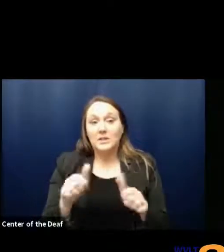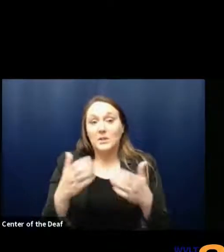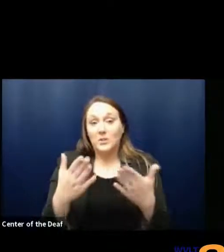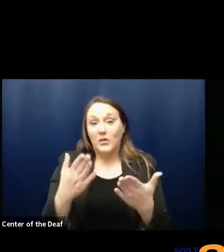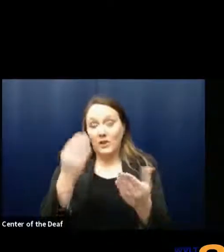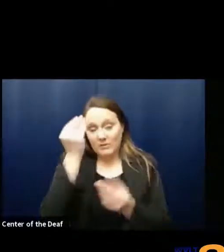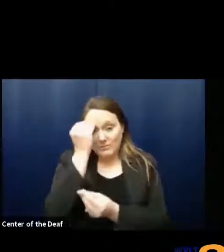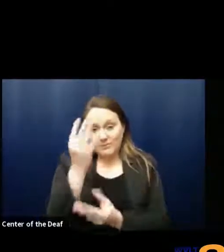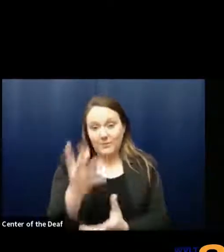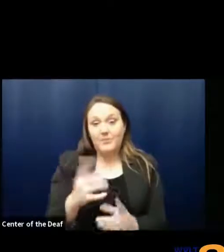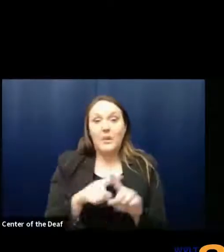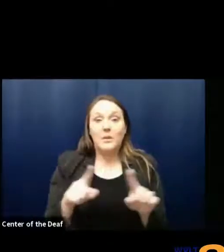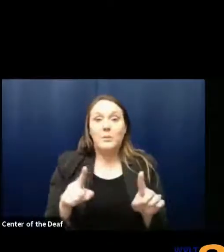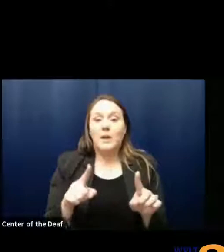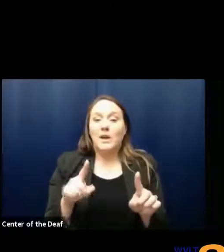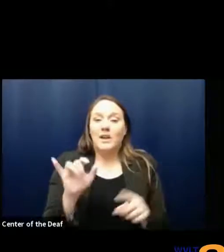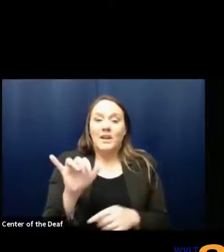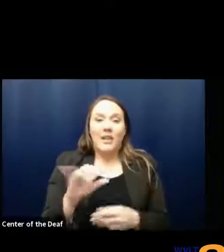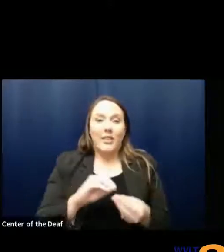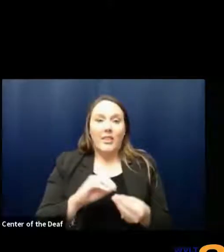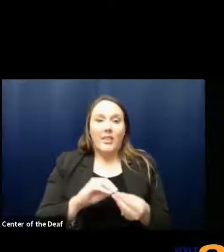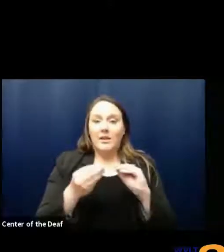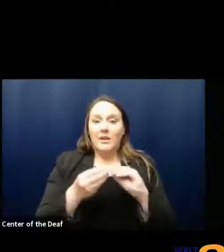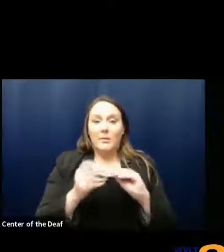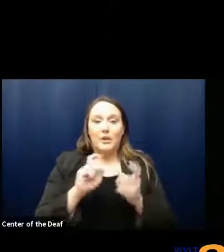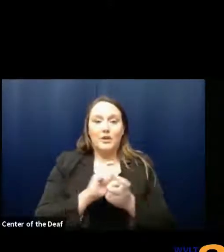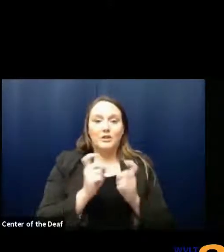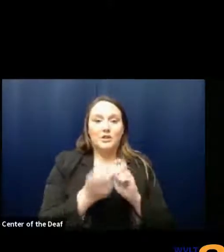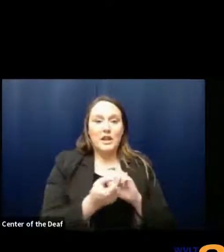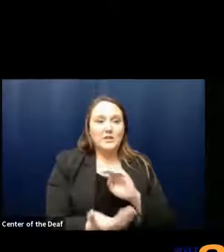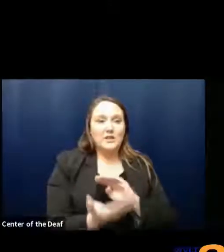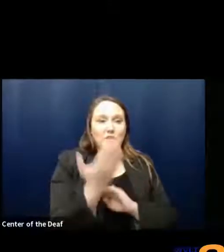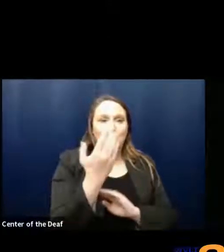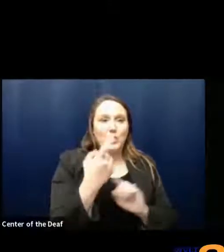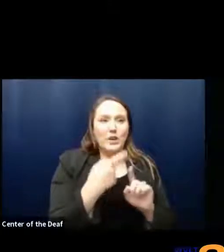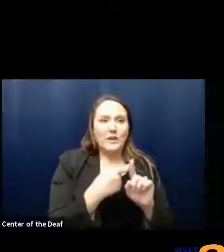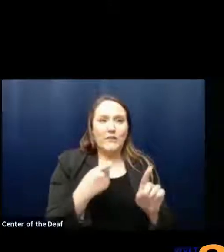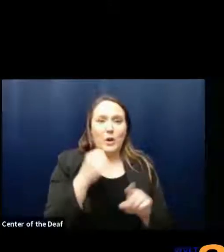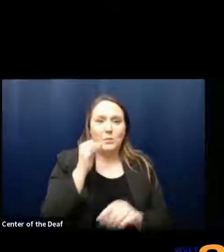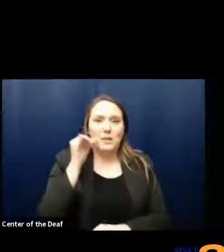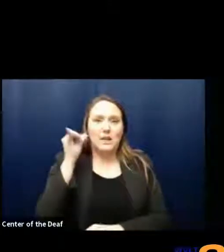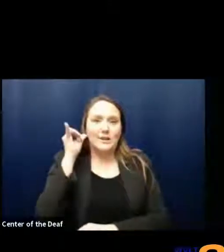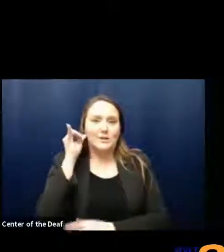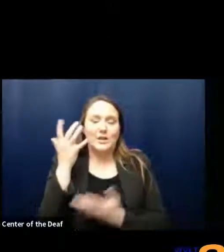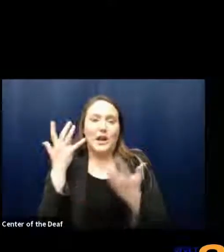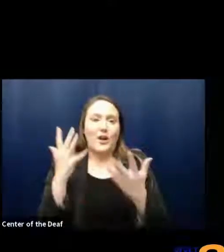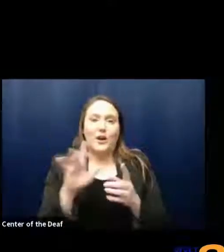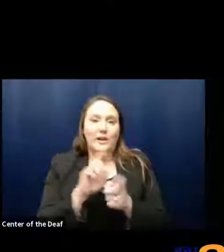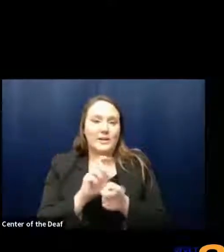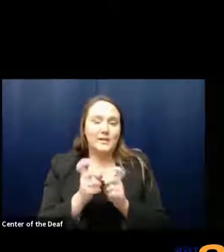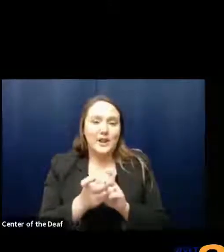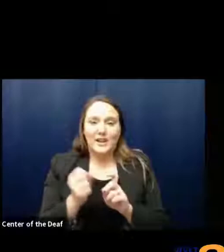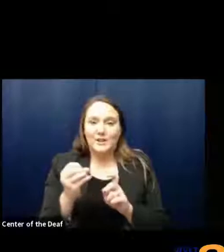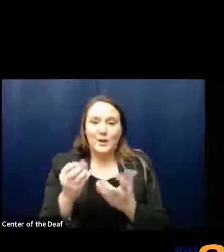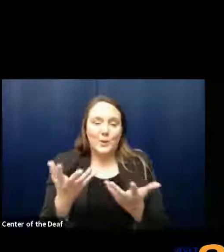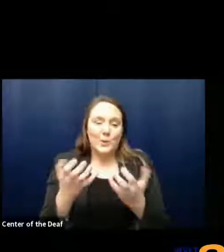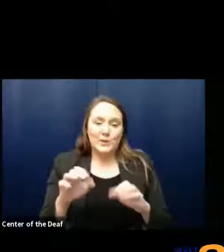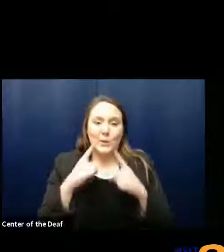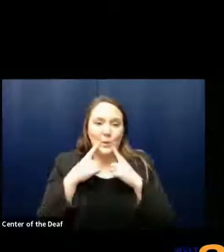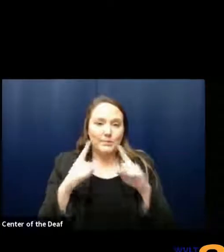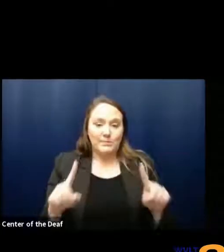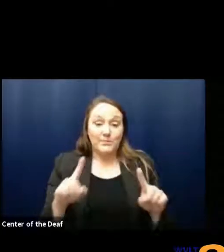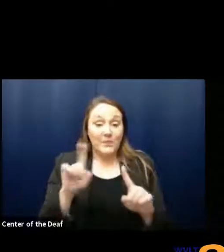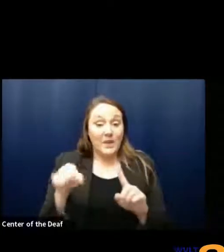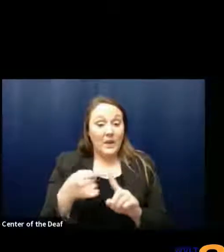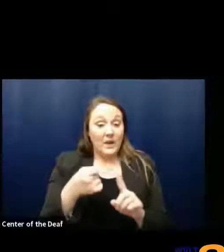But literally the number changed this morning from what we heard yesterday. So as soon as we can put